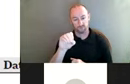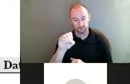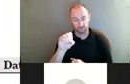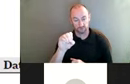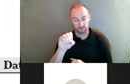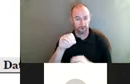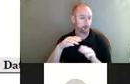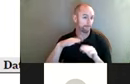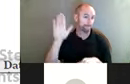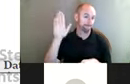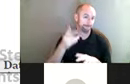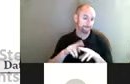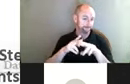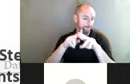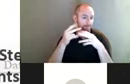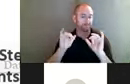climbing.